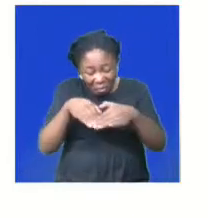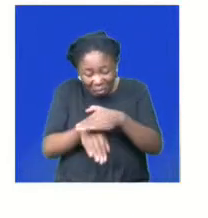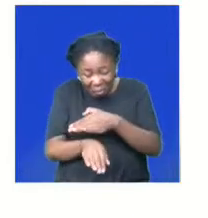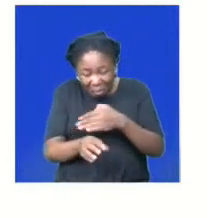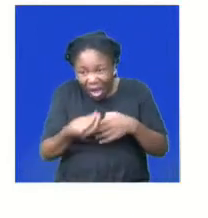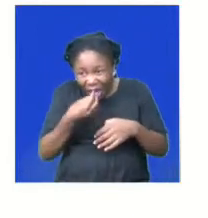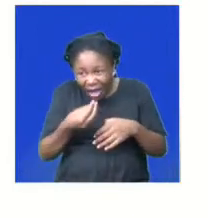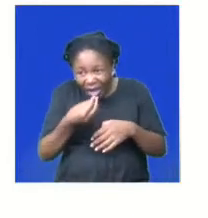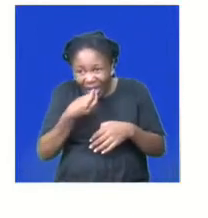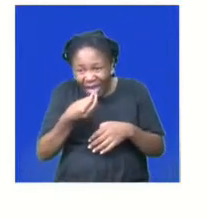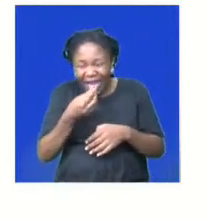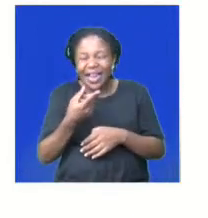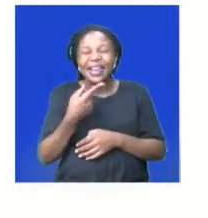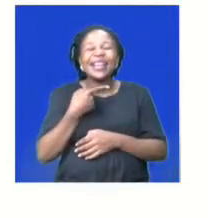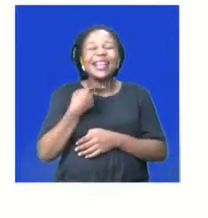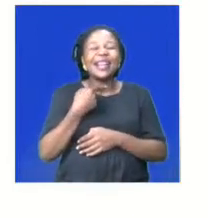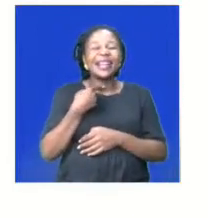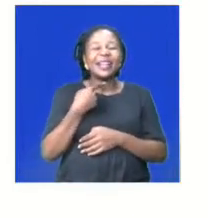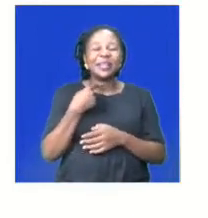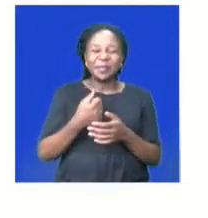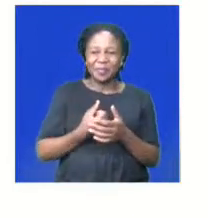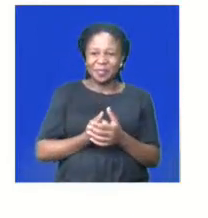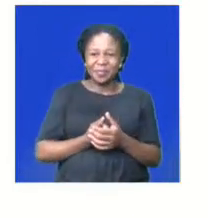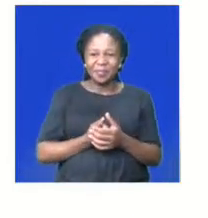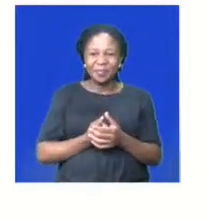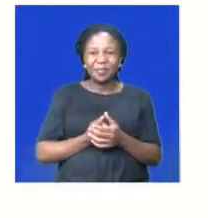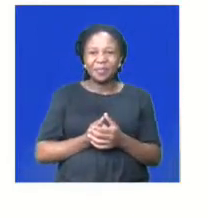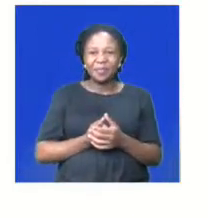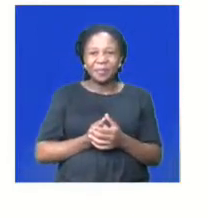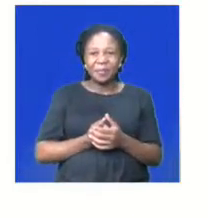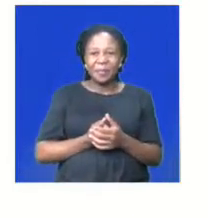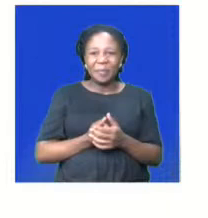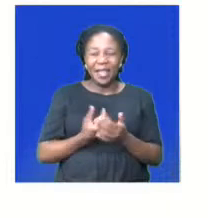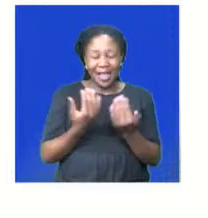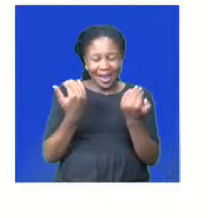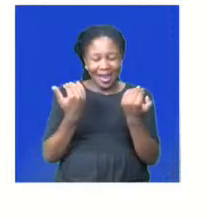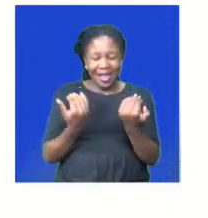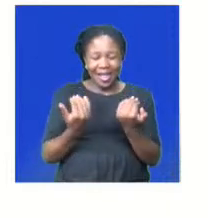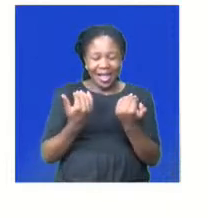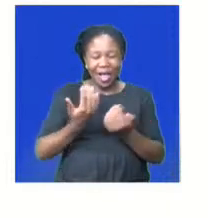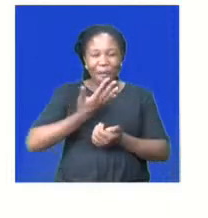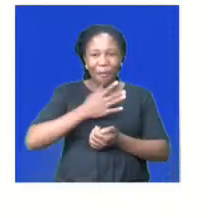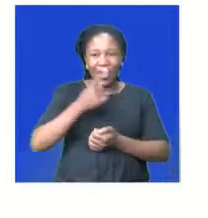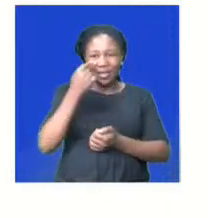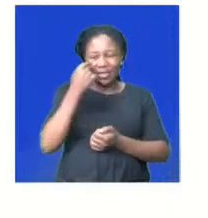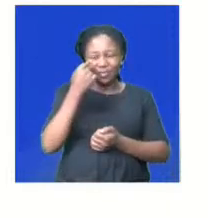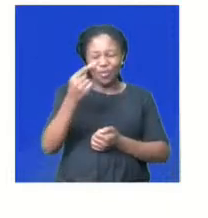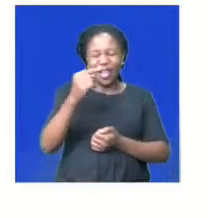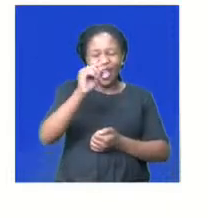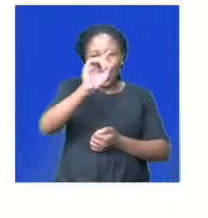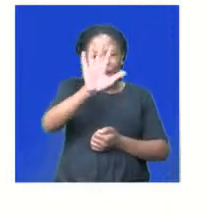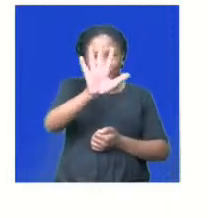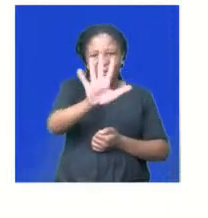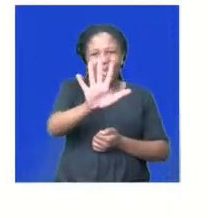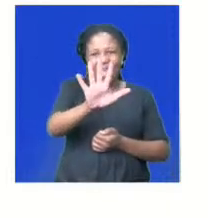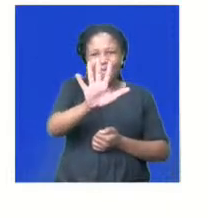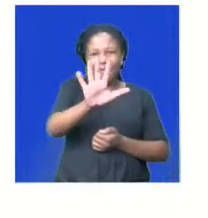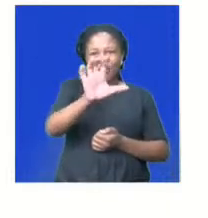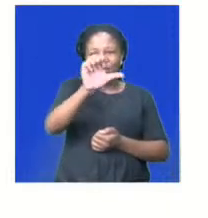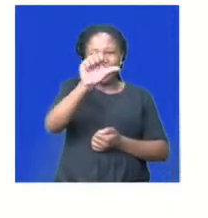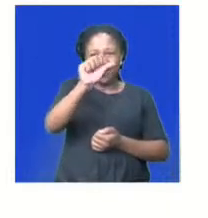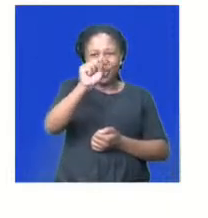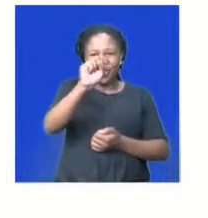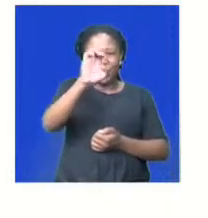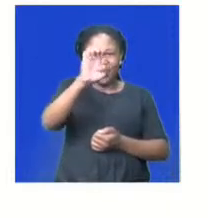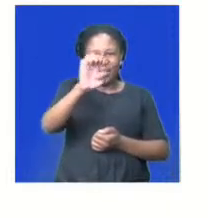mouth. Okay, let's go on, my dear angels, and look now at the 5